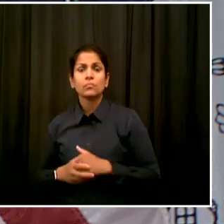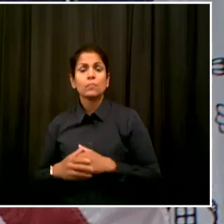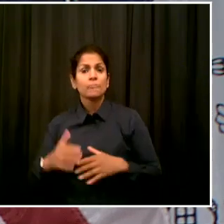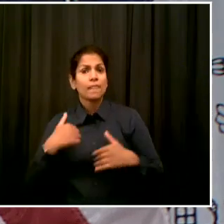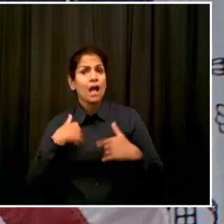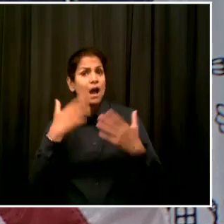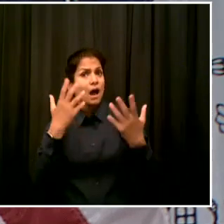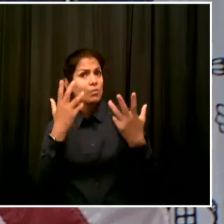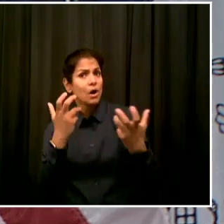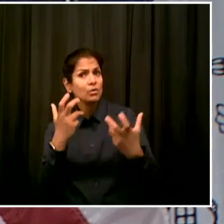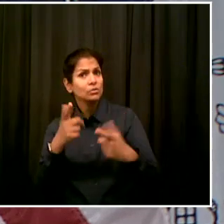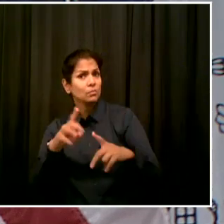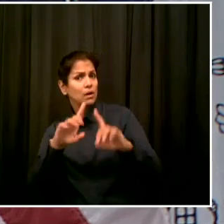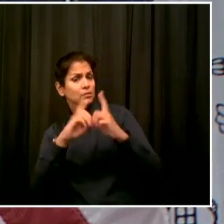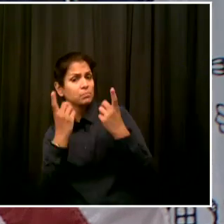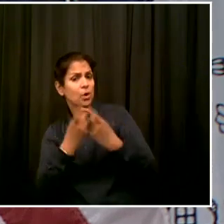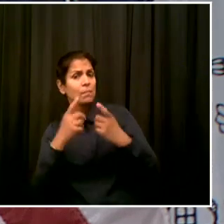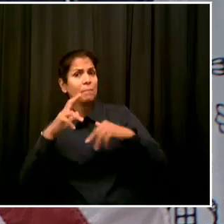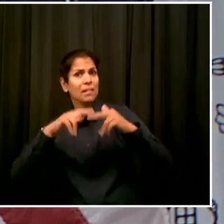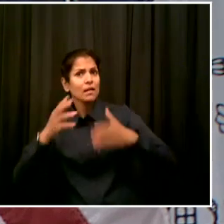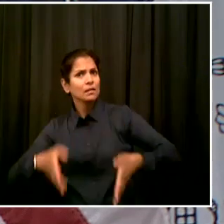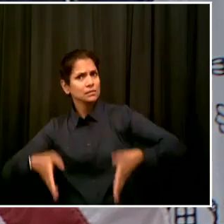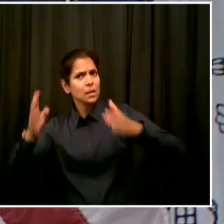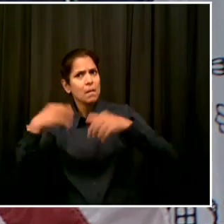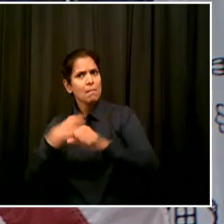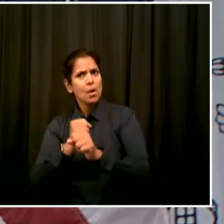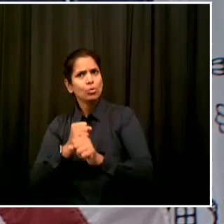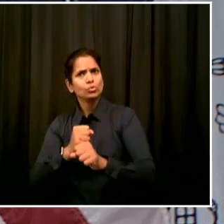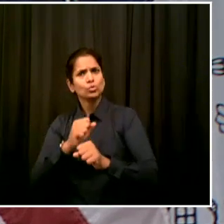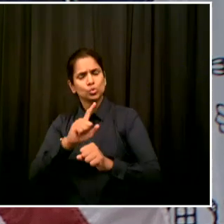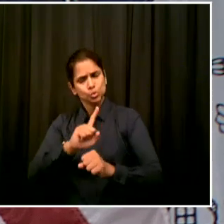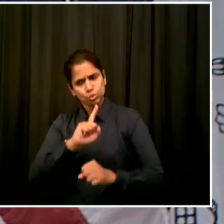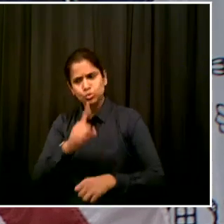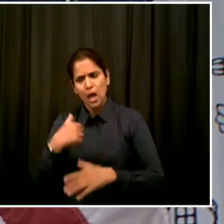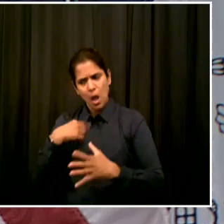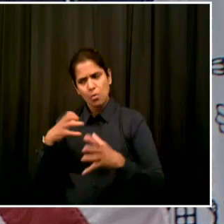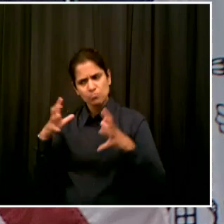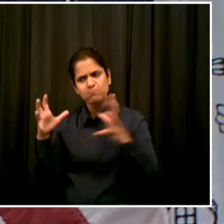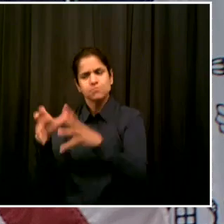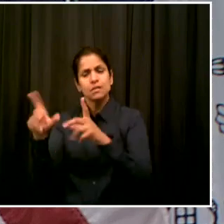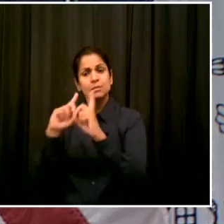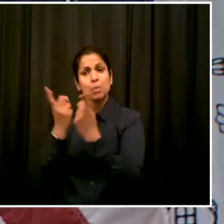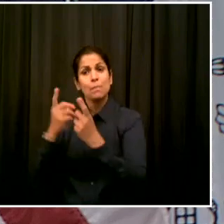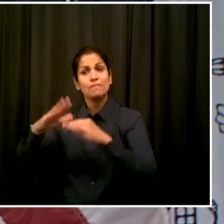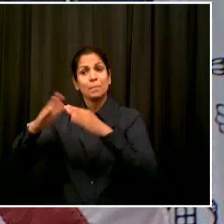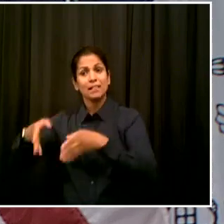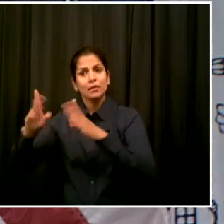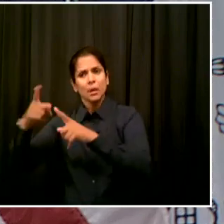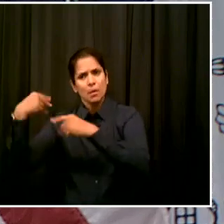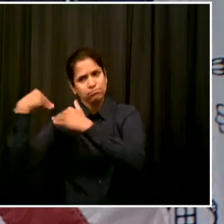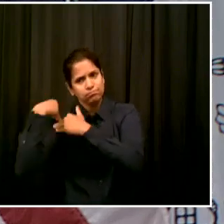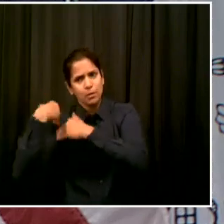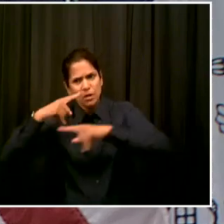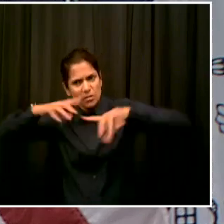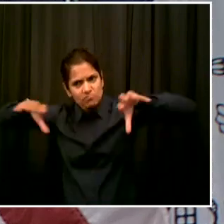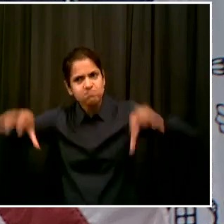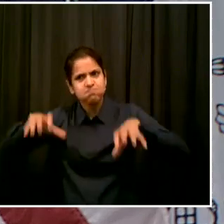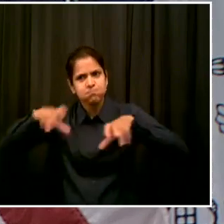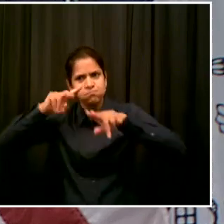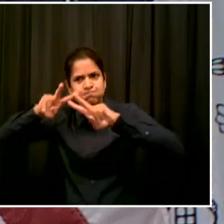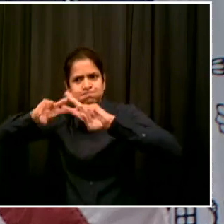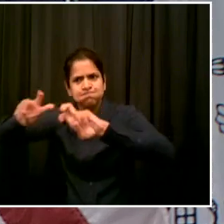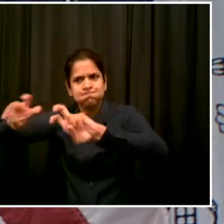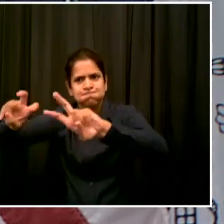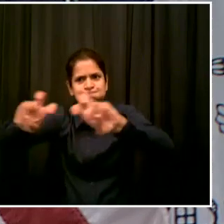DOB has a lot of different responsibilities right now. We have to be smart about that to not lose focus for some of the historic health and